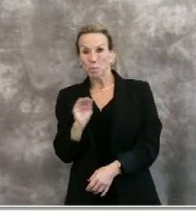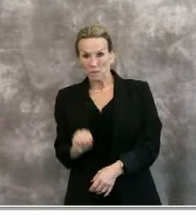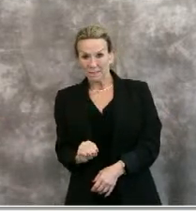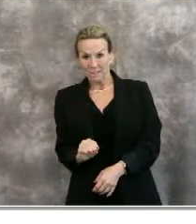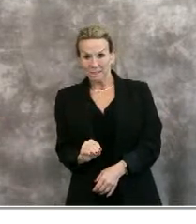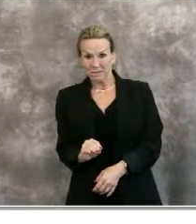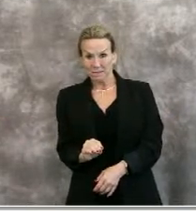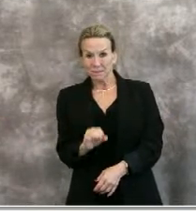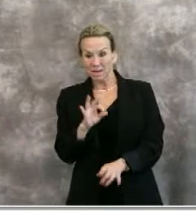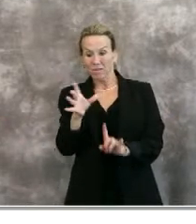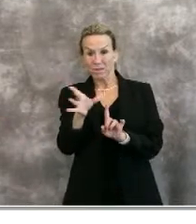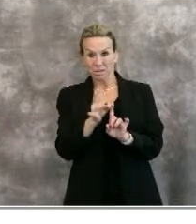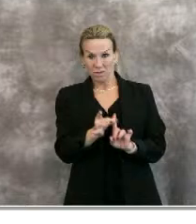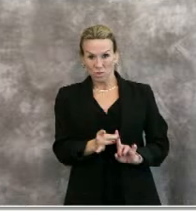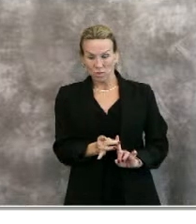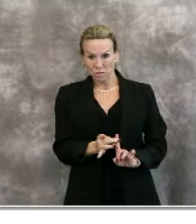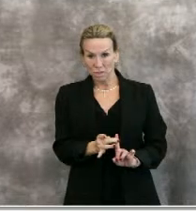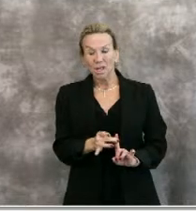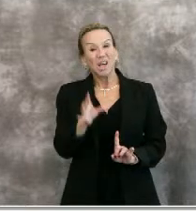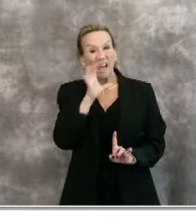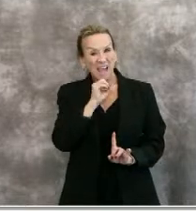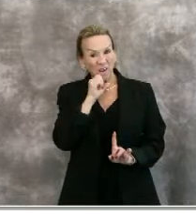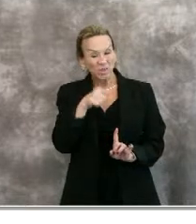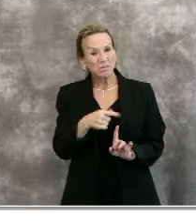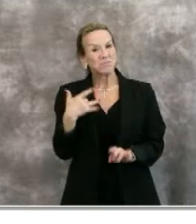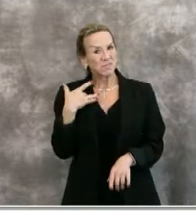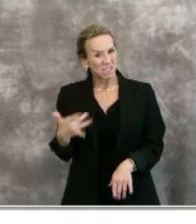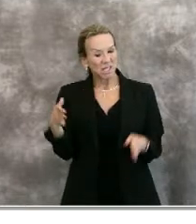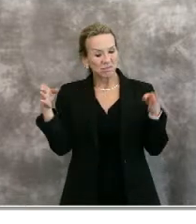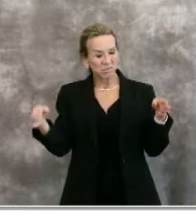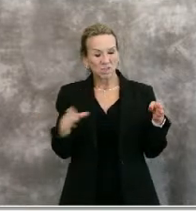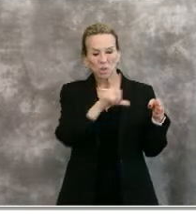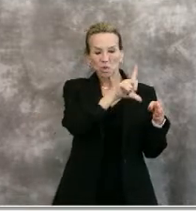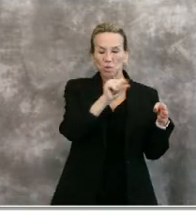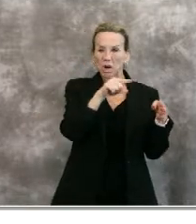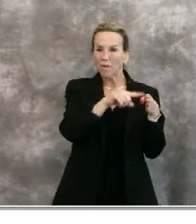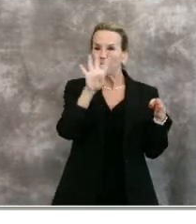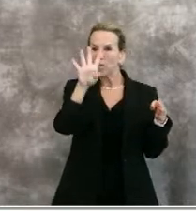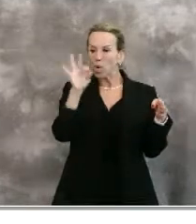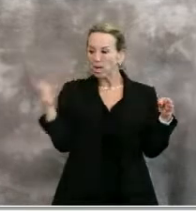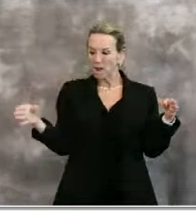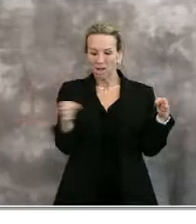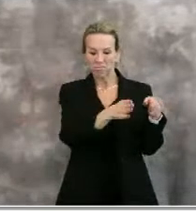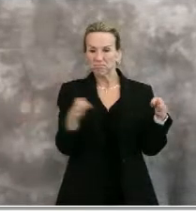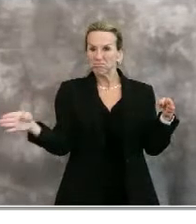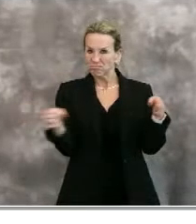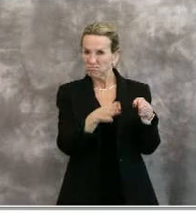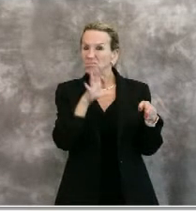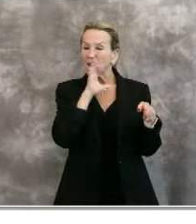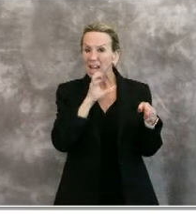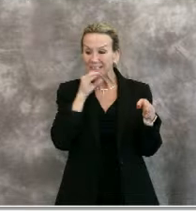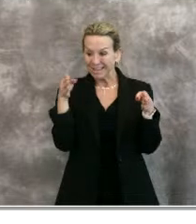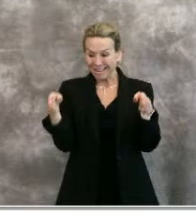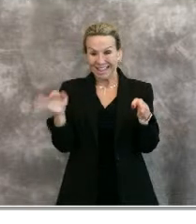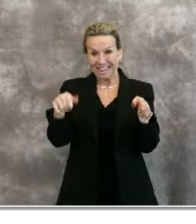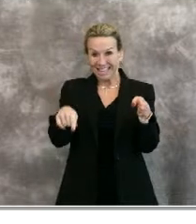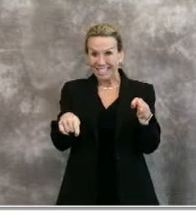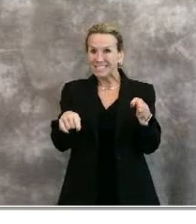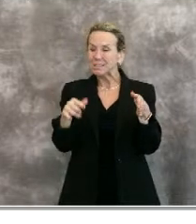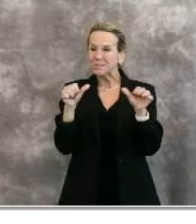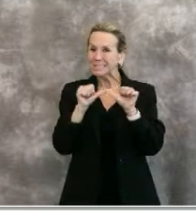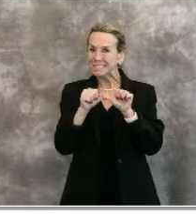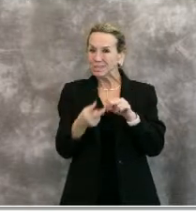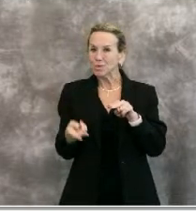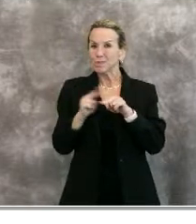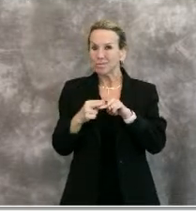between 20 to 49 years of age. This overall percentage is continuing to